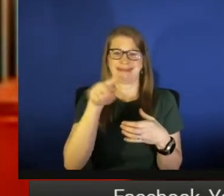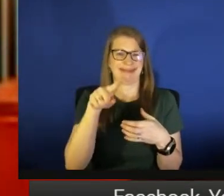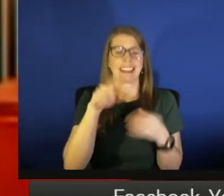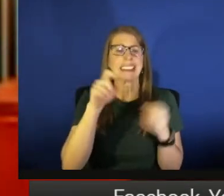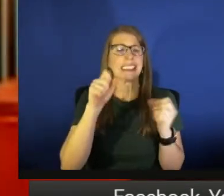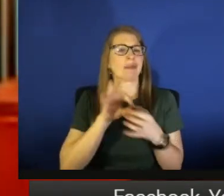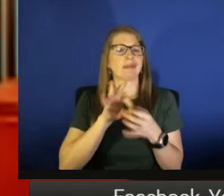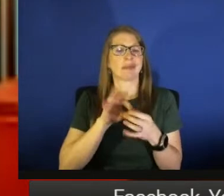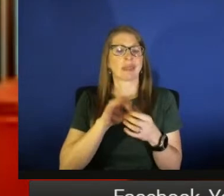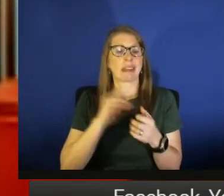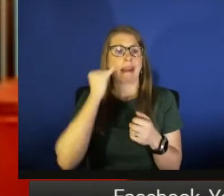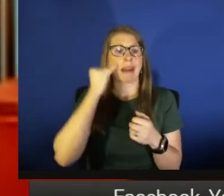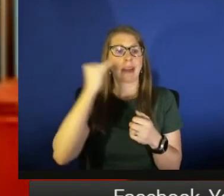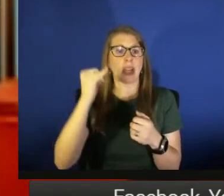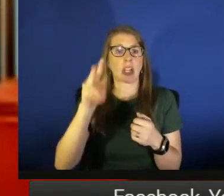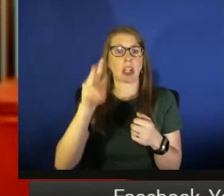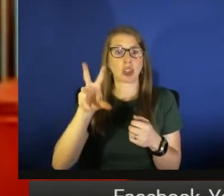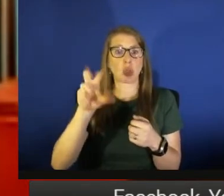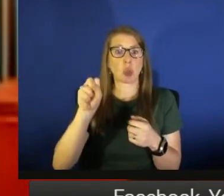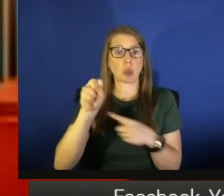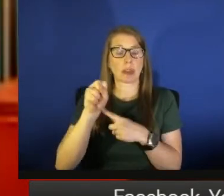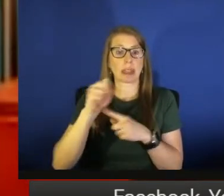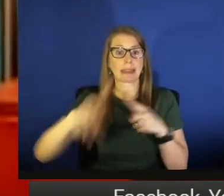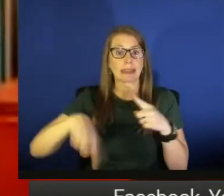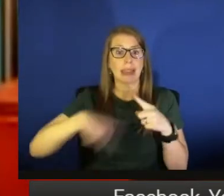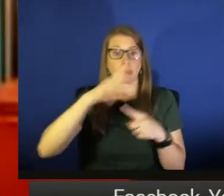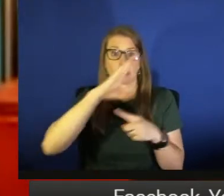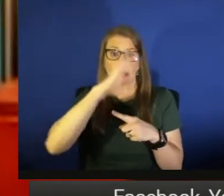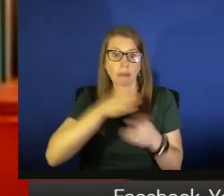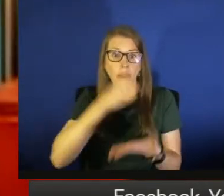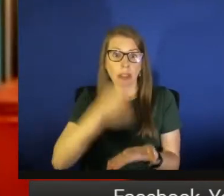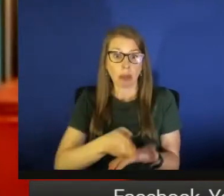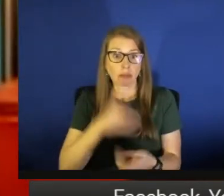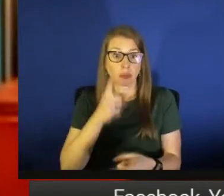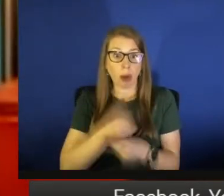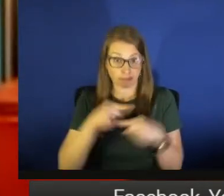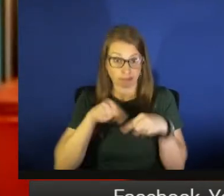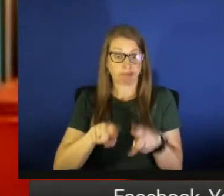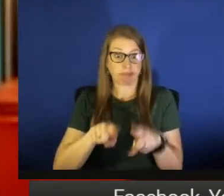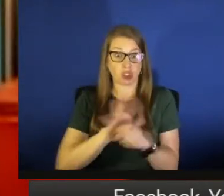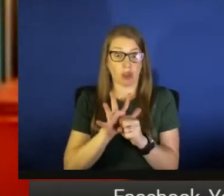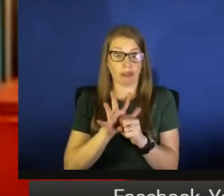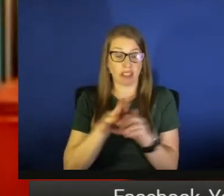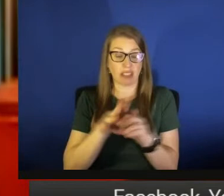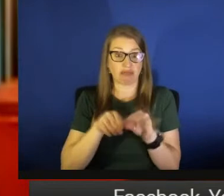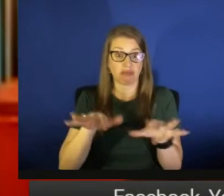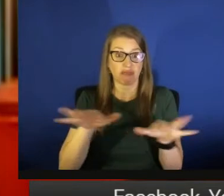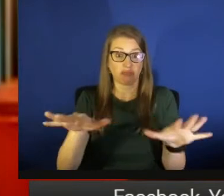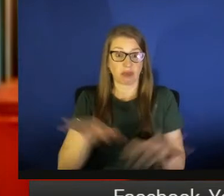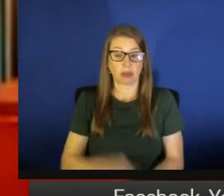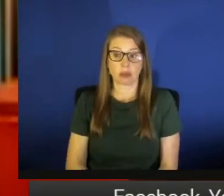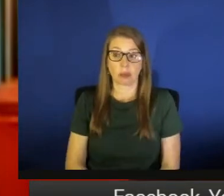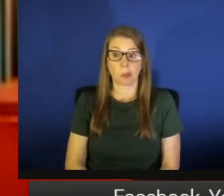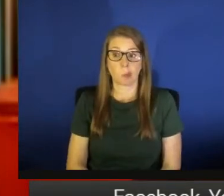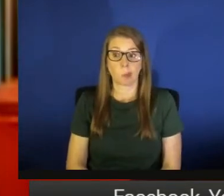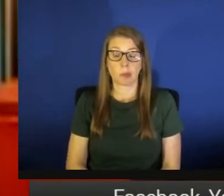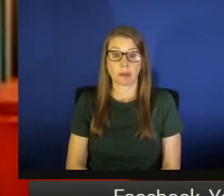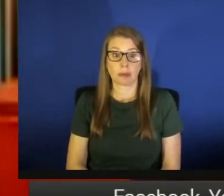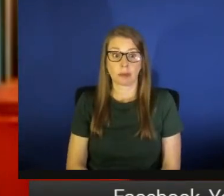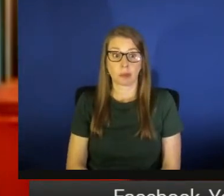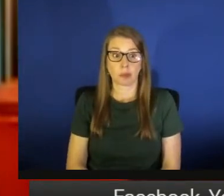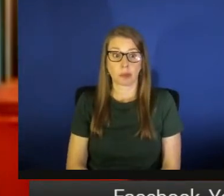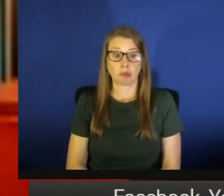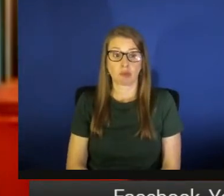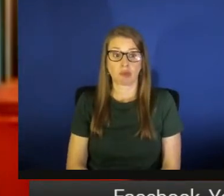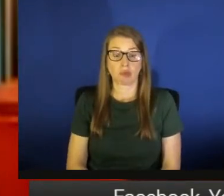the news cycle never stopping during COVID, right? We were living it in so many different ways. When